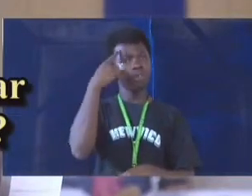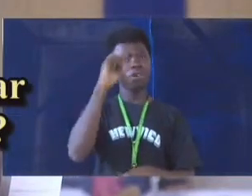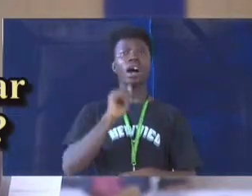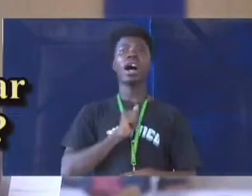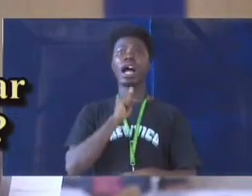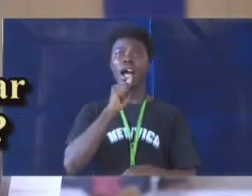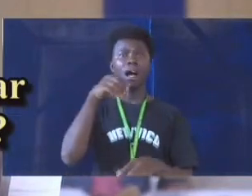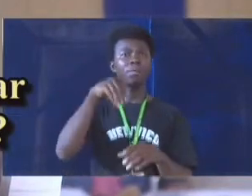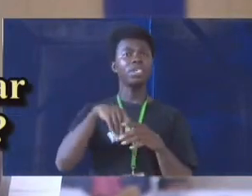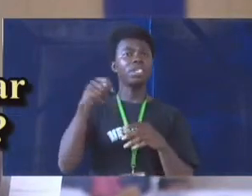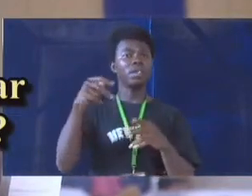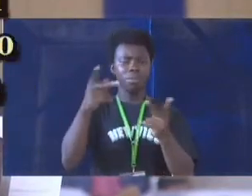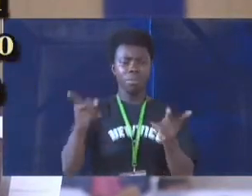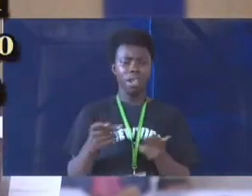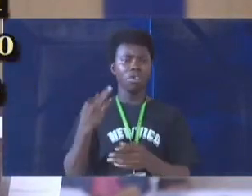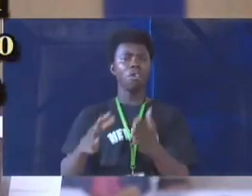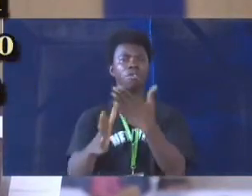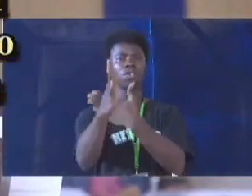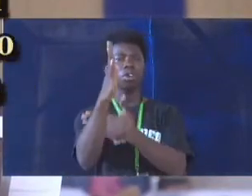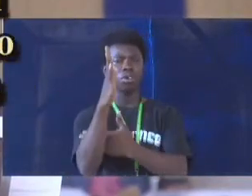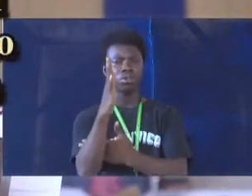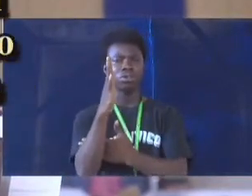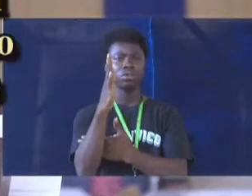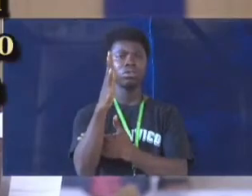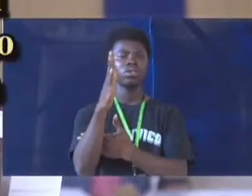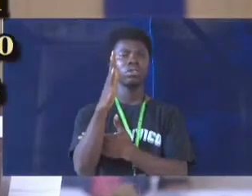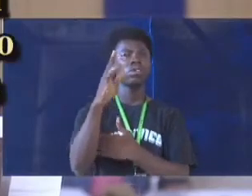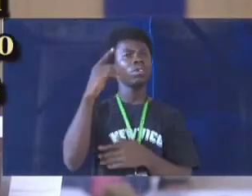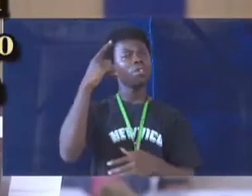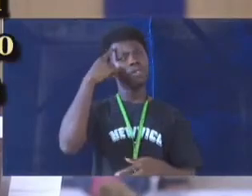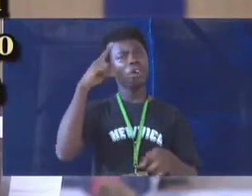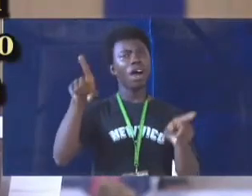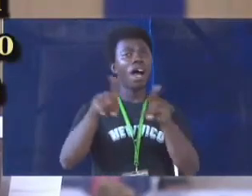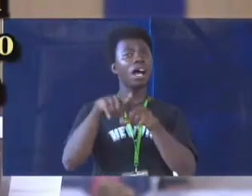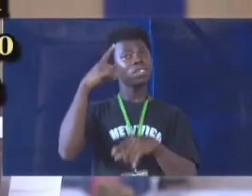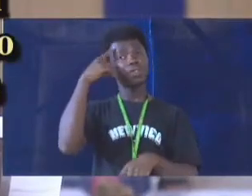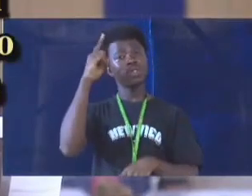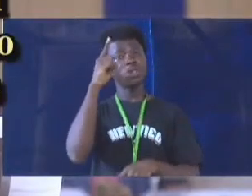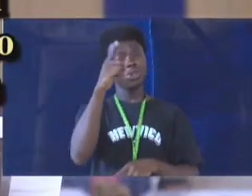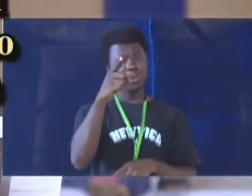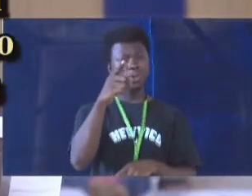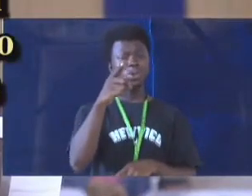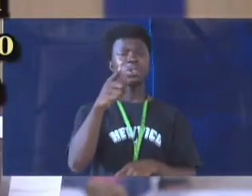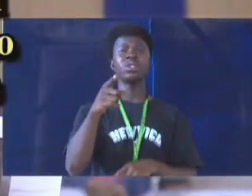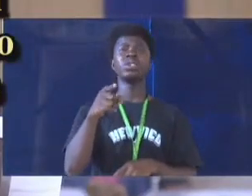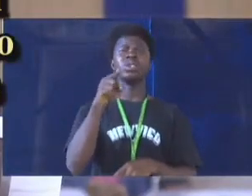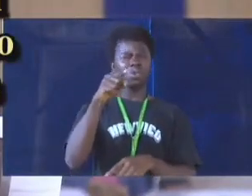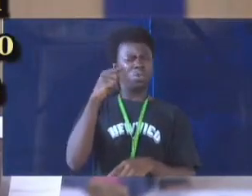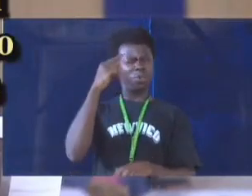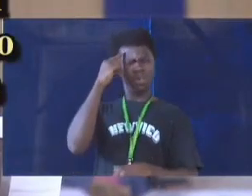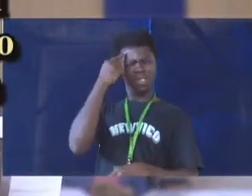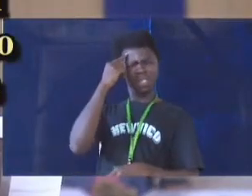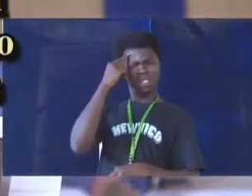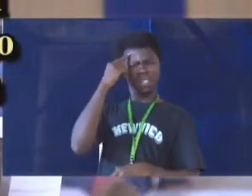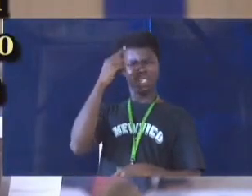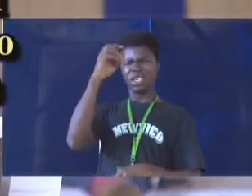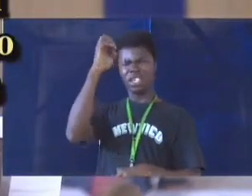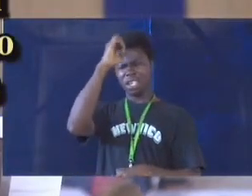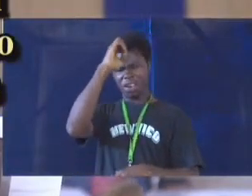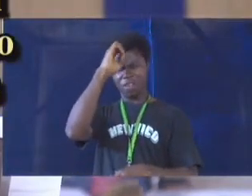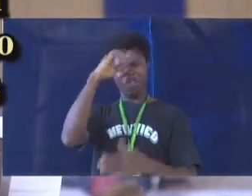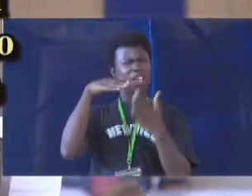the place of God? But as for you, ye thought evil against